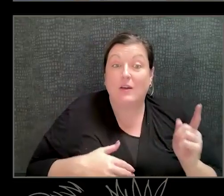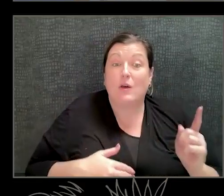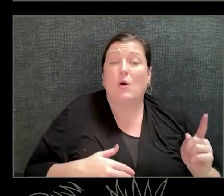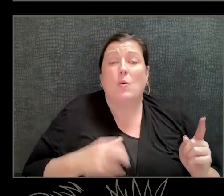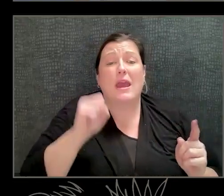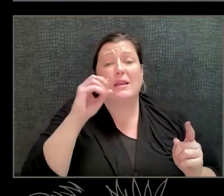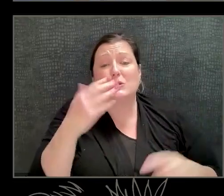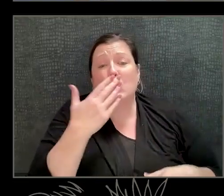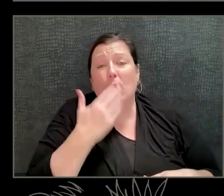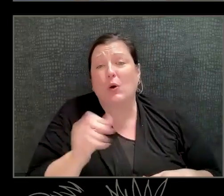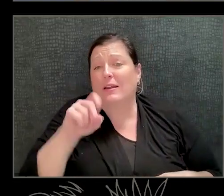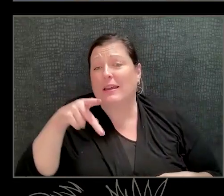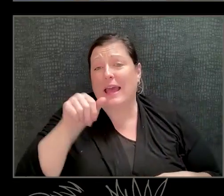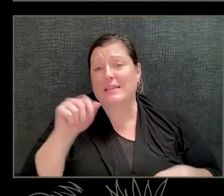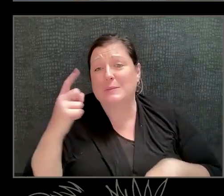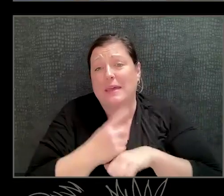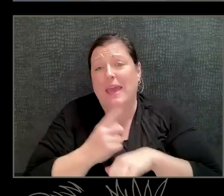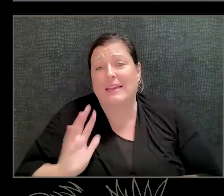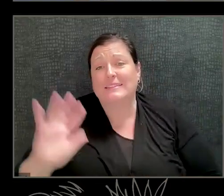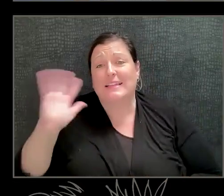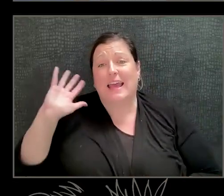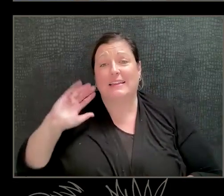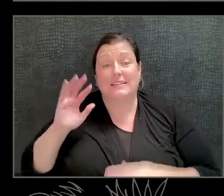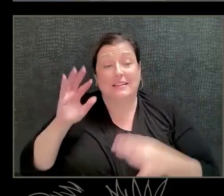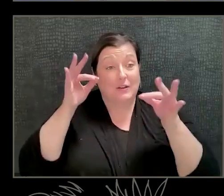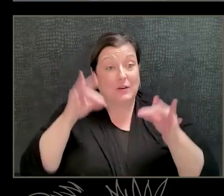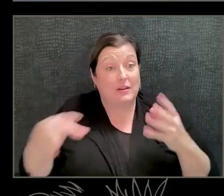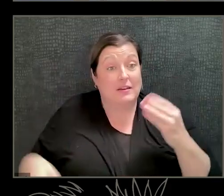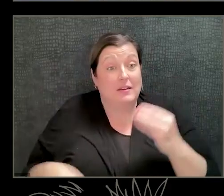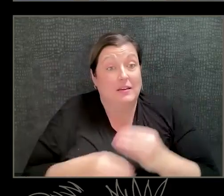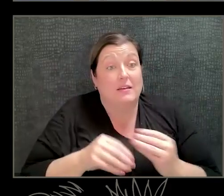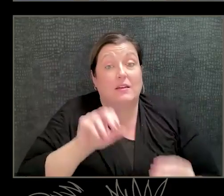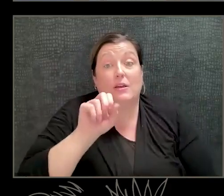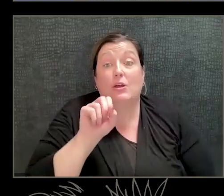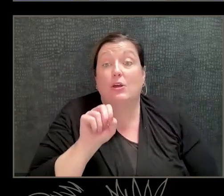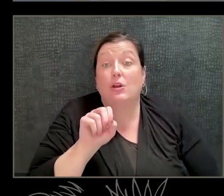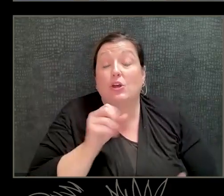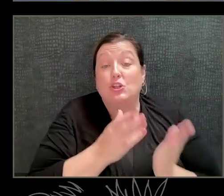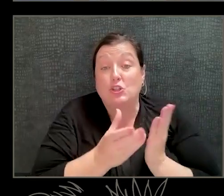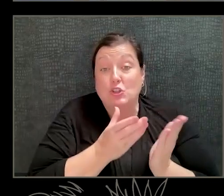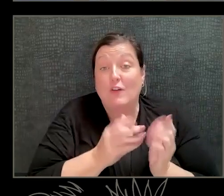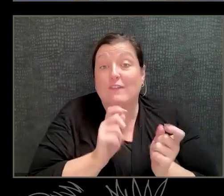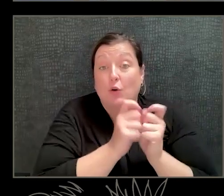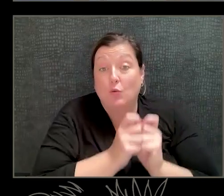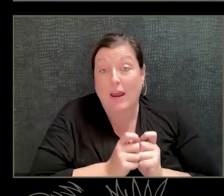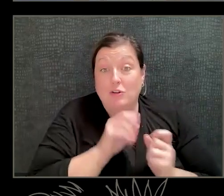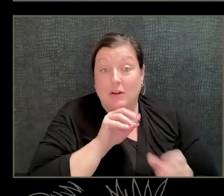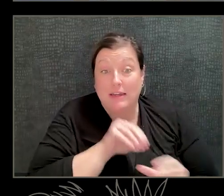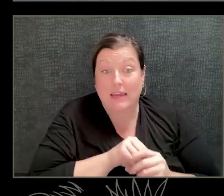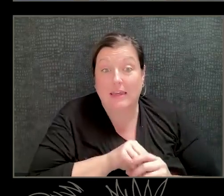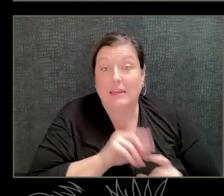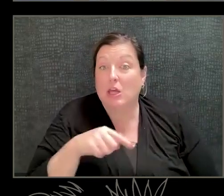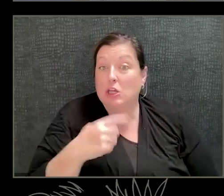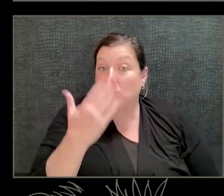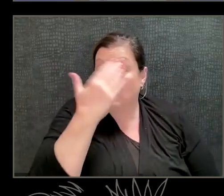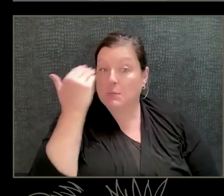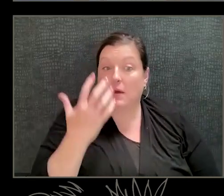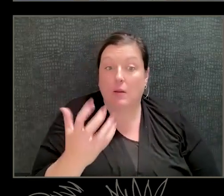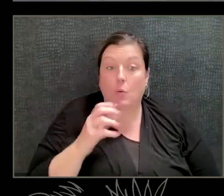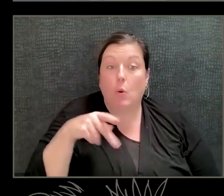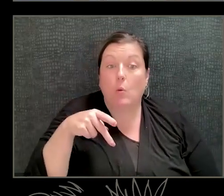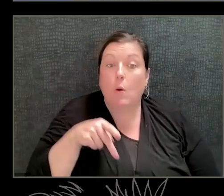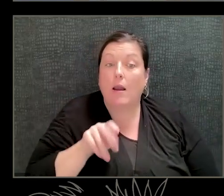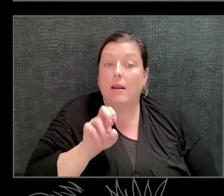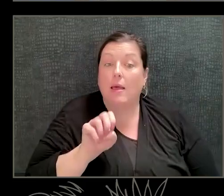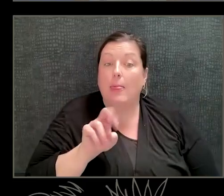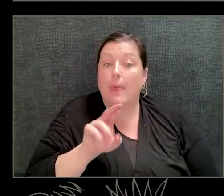days. We decided to add some server rendering back in just because we wanted that perf to be a little bit better